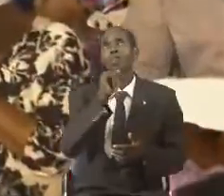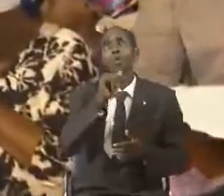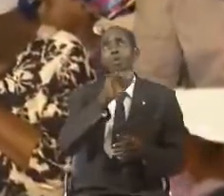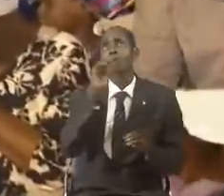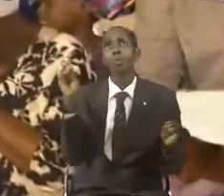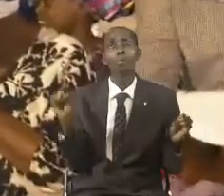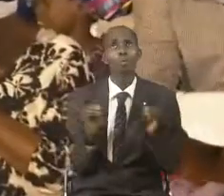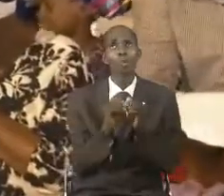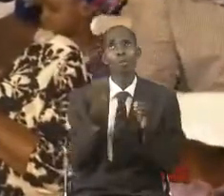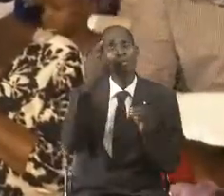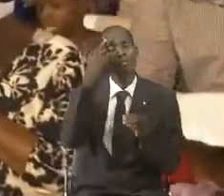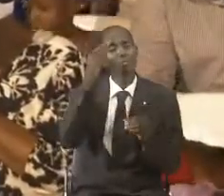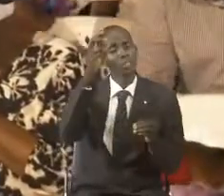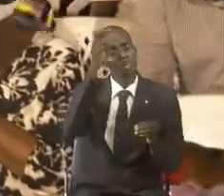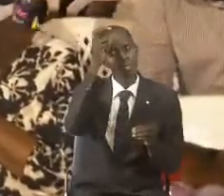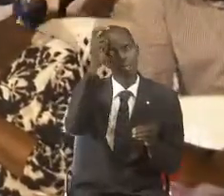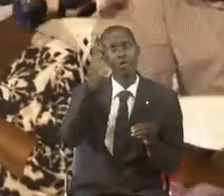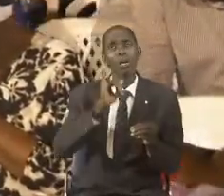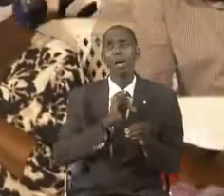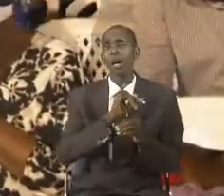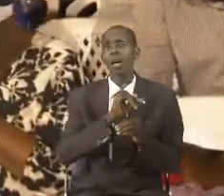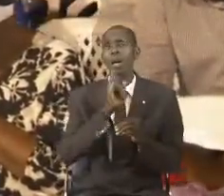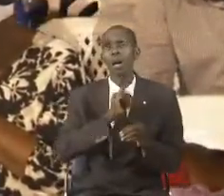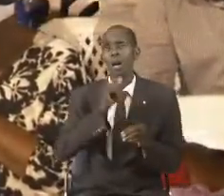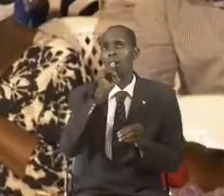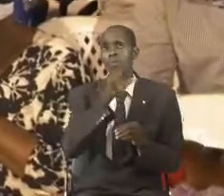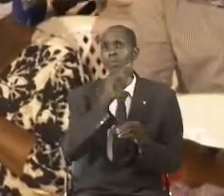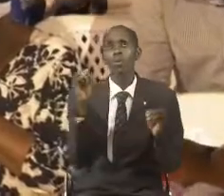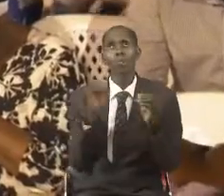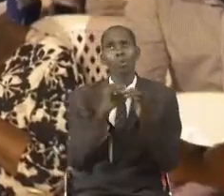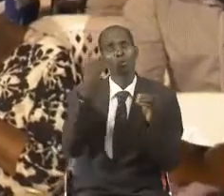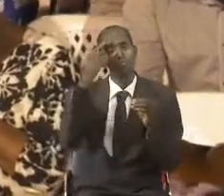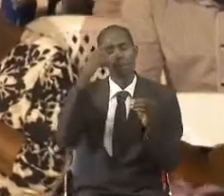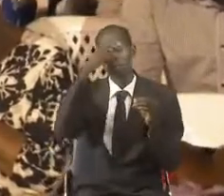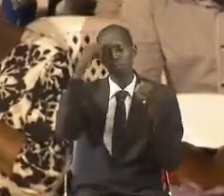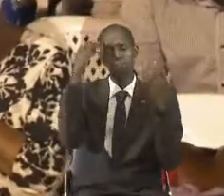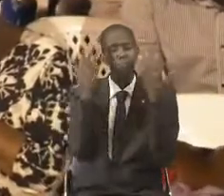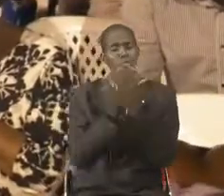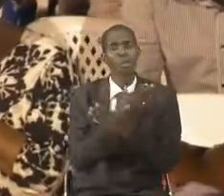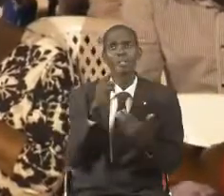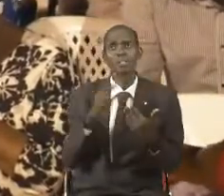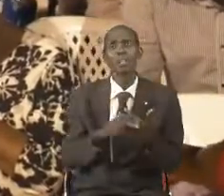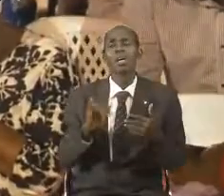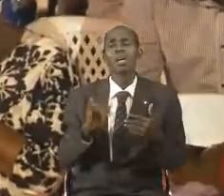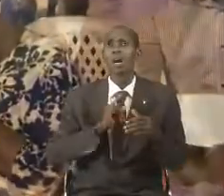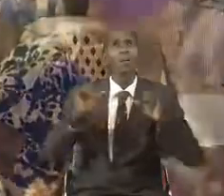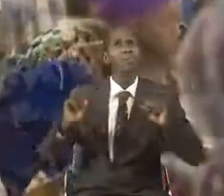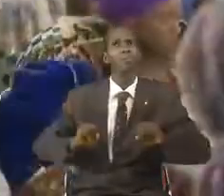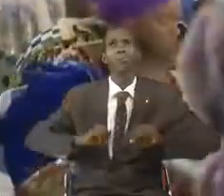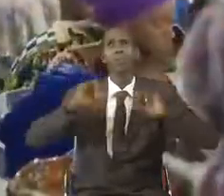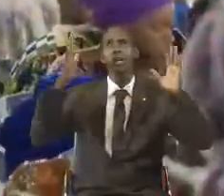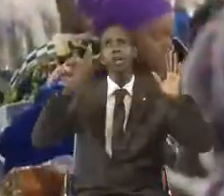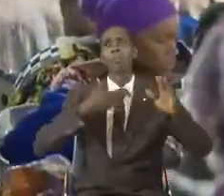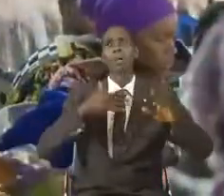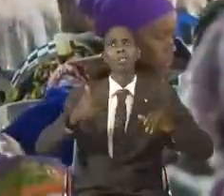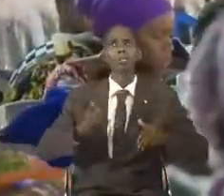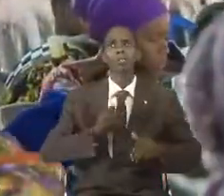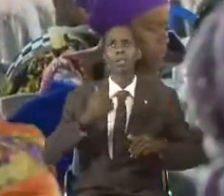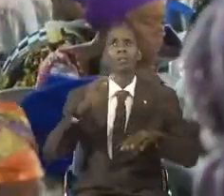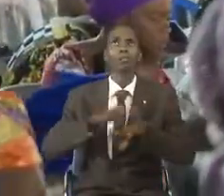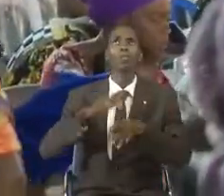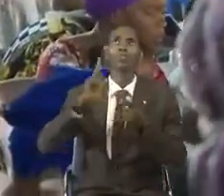Here I am. I will not belong to the devil anymore. I will not belong to to darkness anymore. I